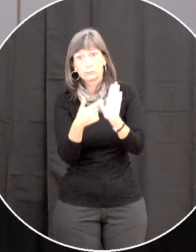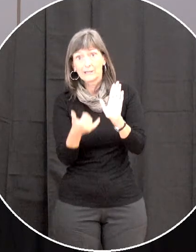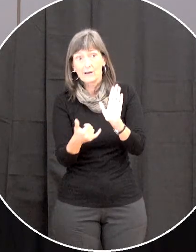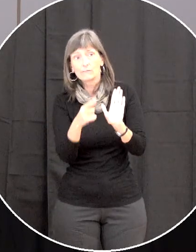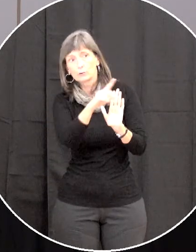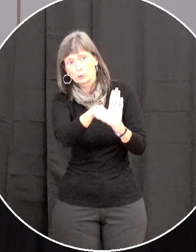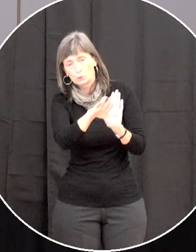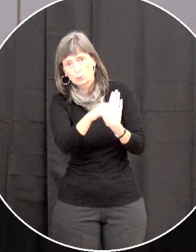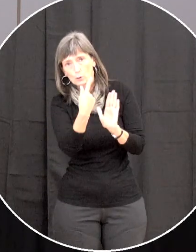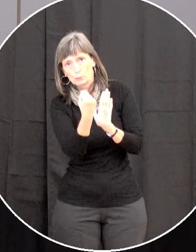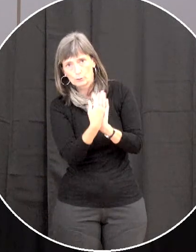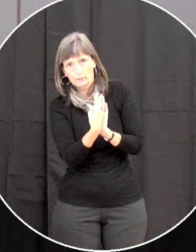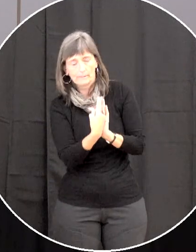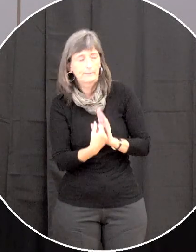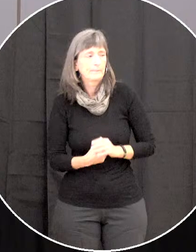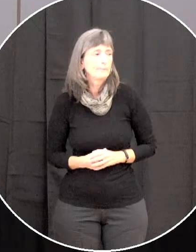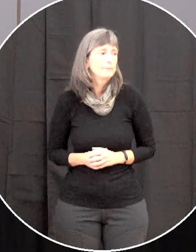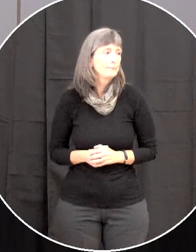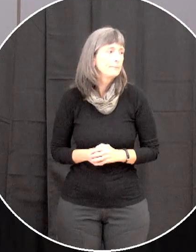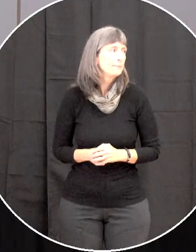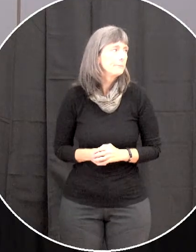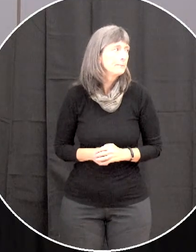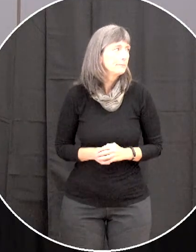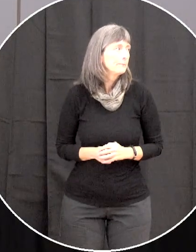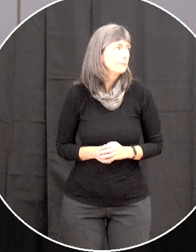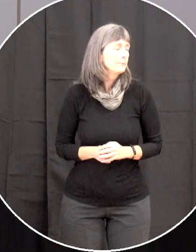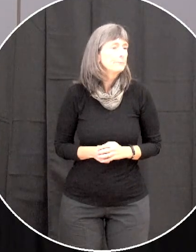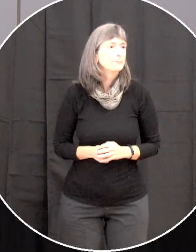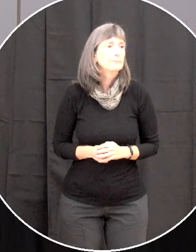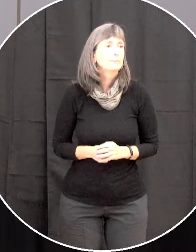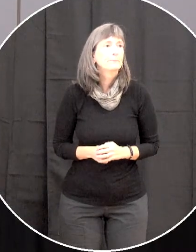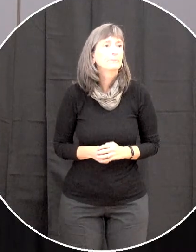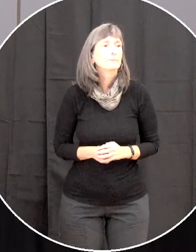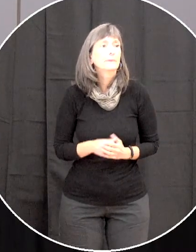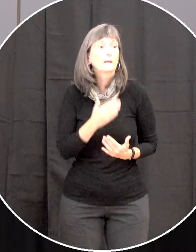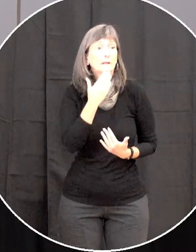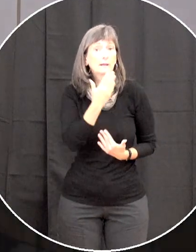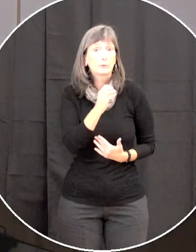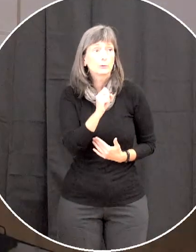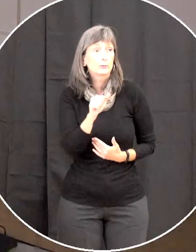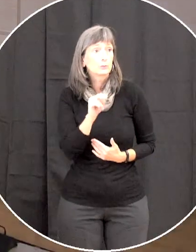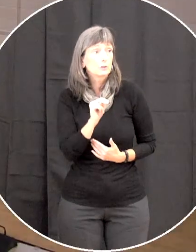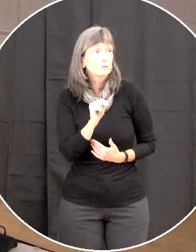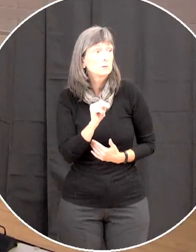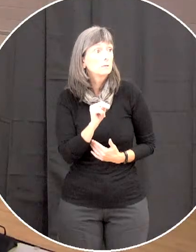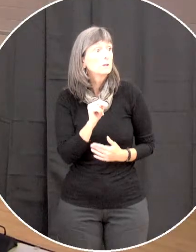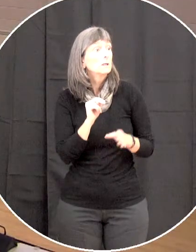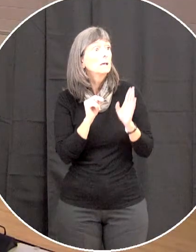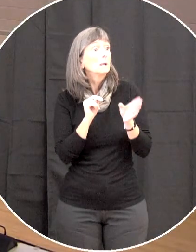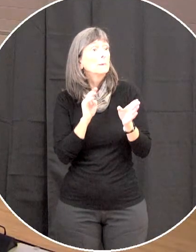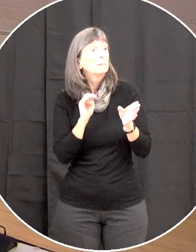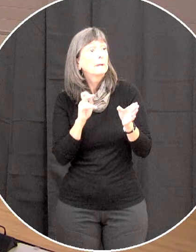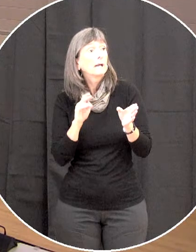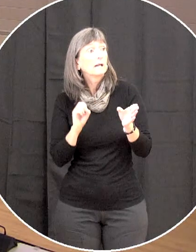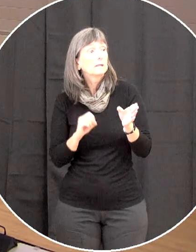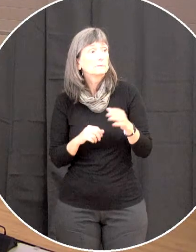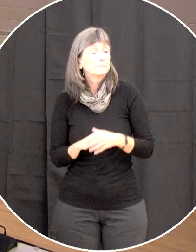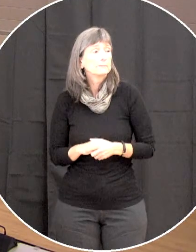approval. Thank you. Thank you, Susan. Trustee Blake.